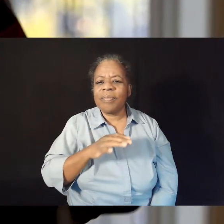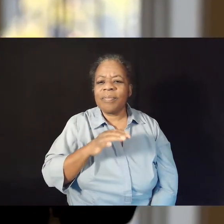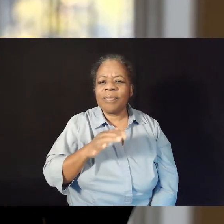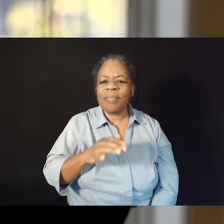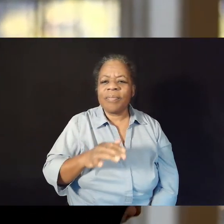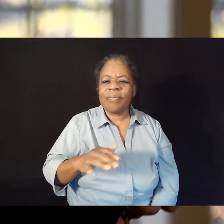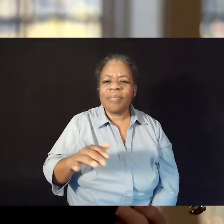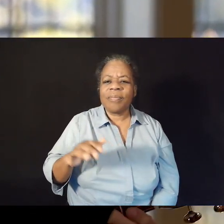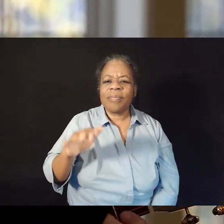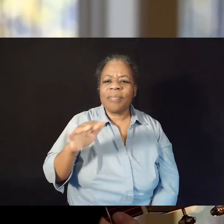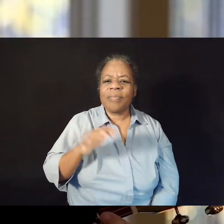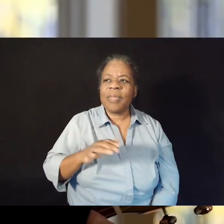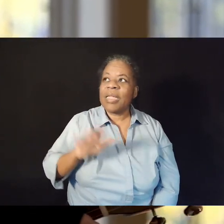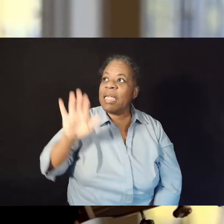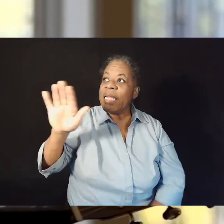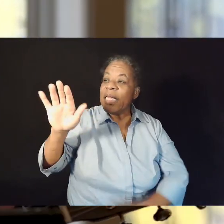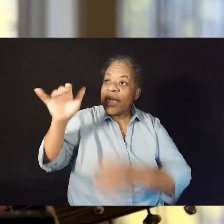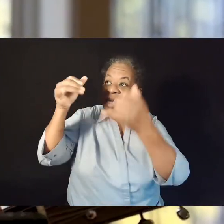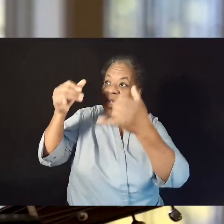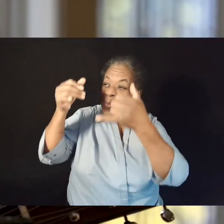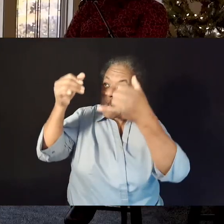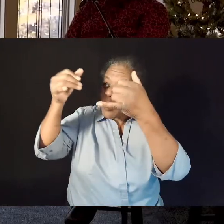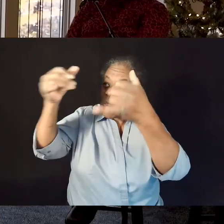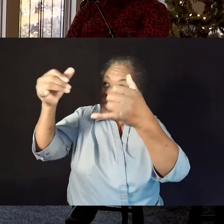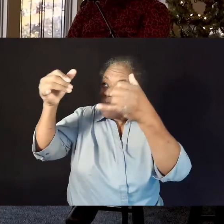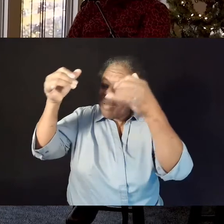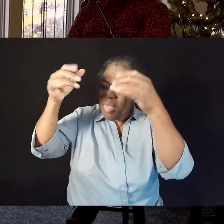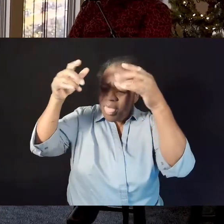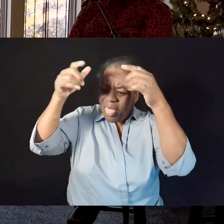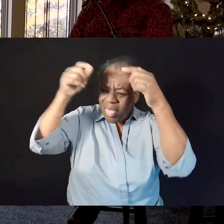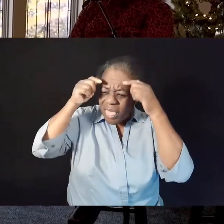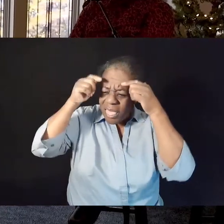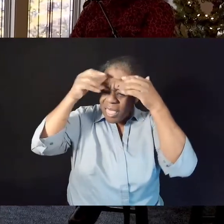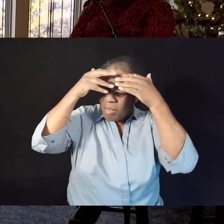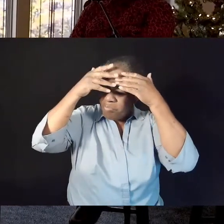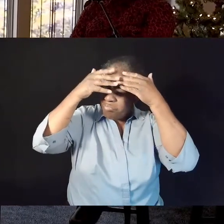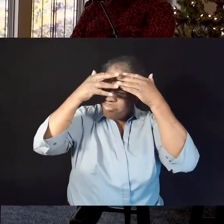What should I gain from His reward?